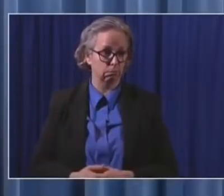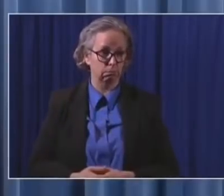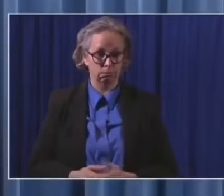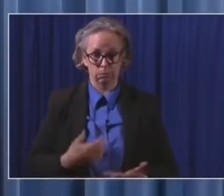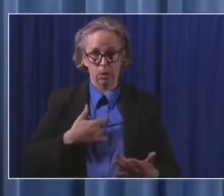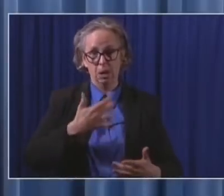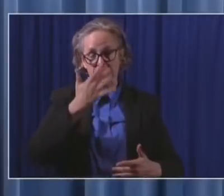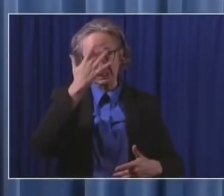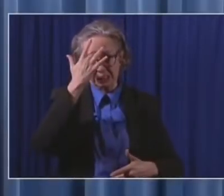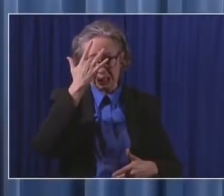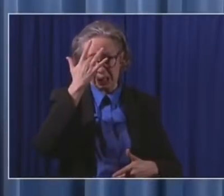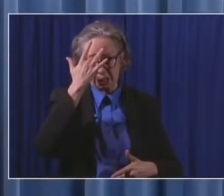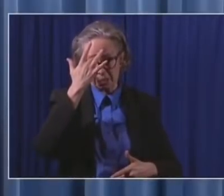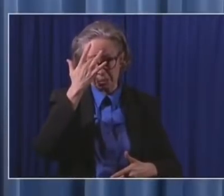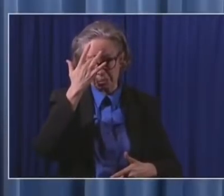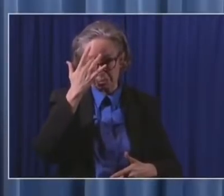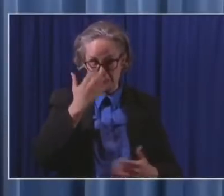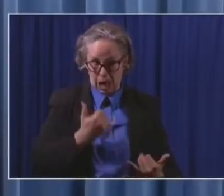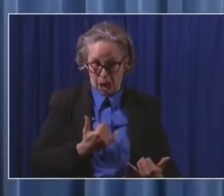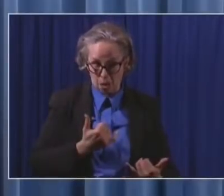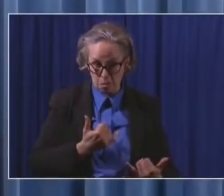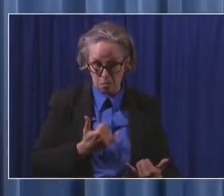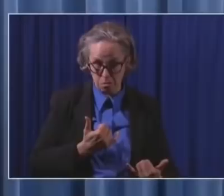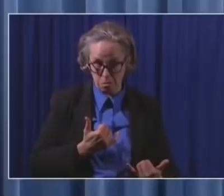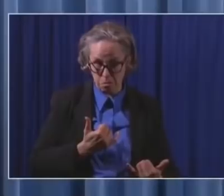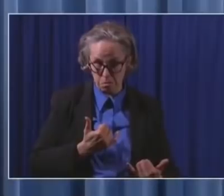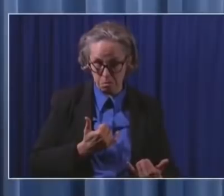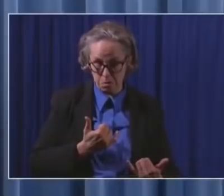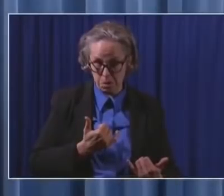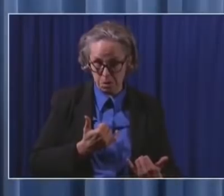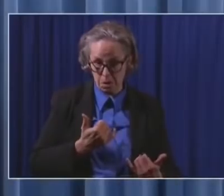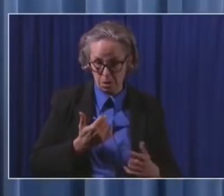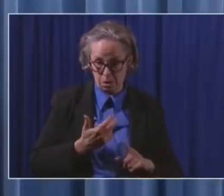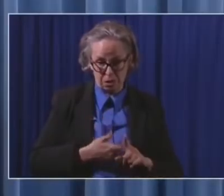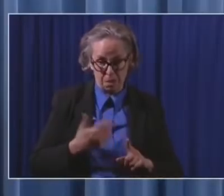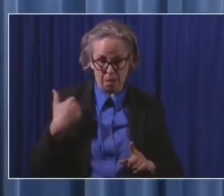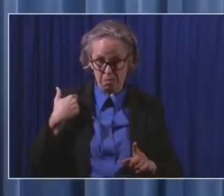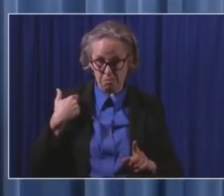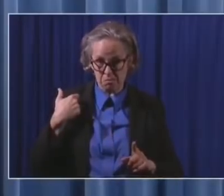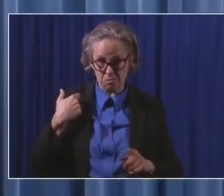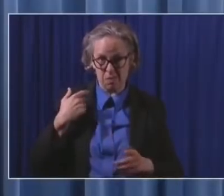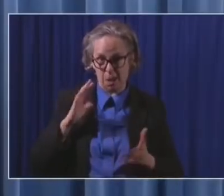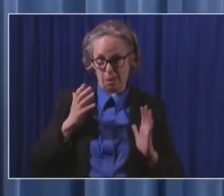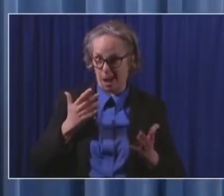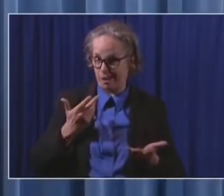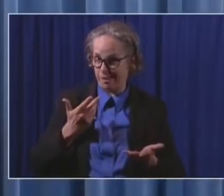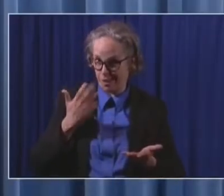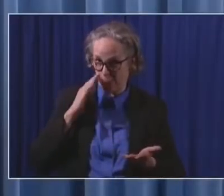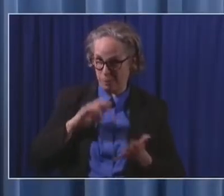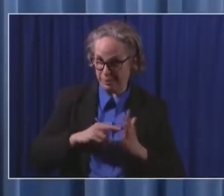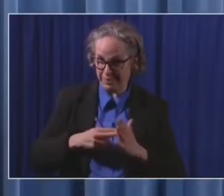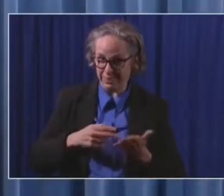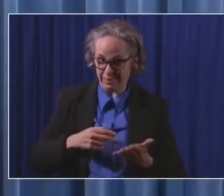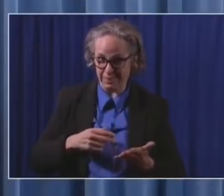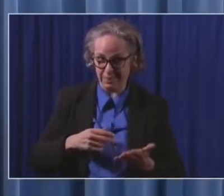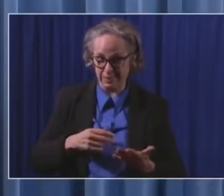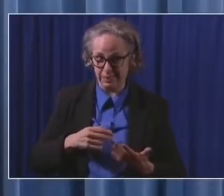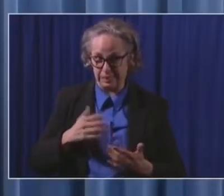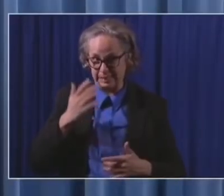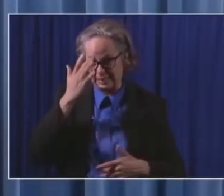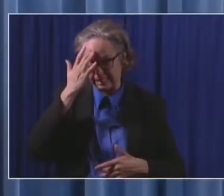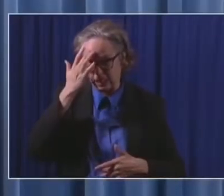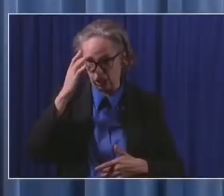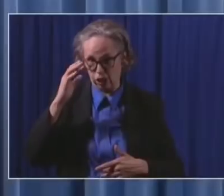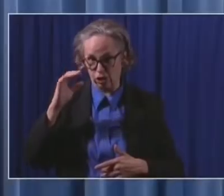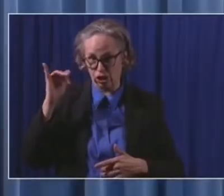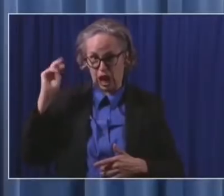months ago, and that is if you have a choice, you would rather get sick from this. If you're going to get it, you'd rather get